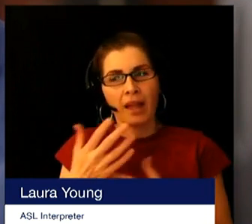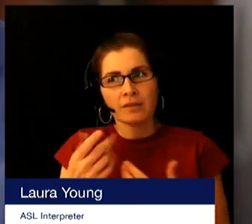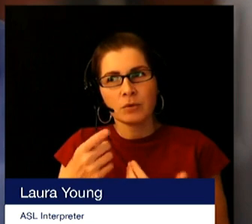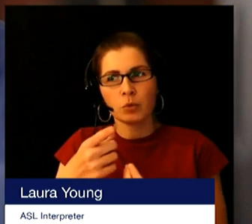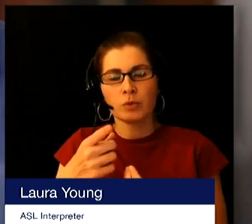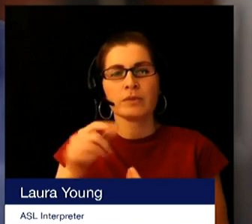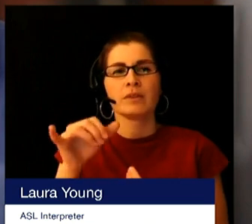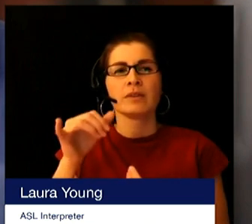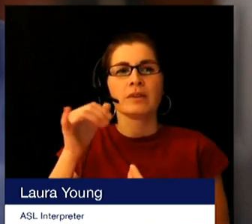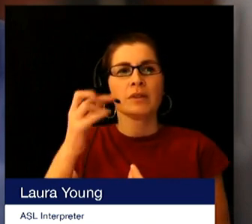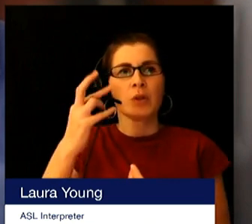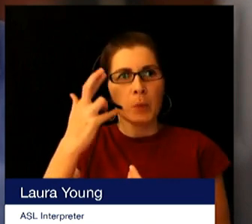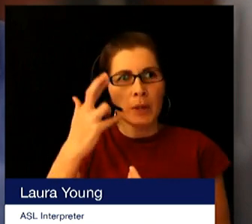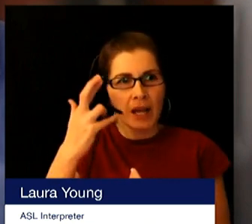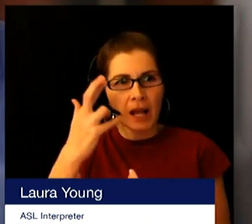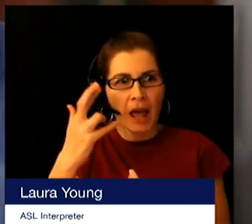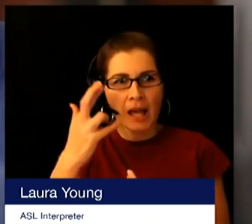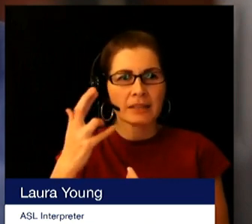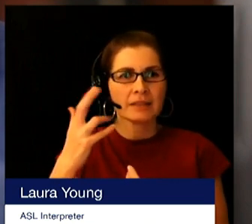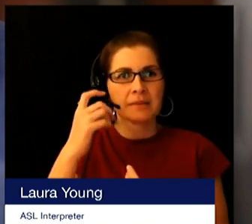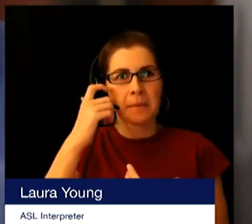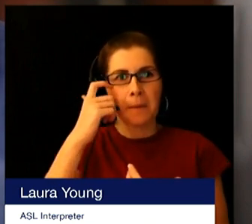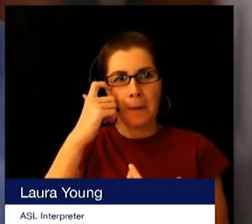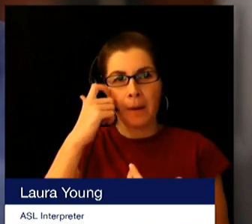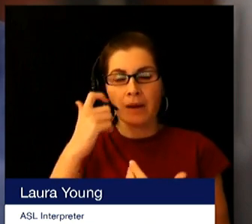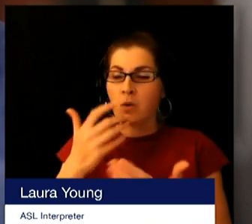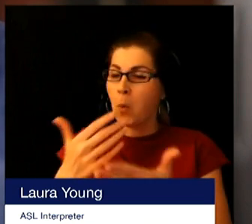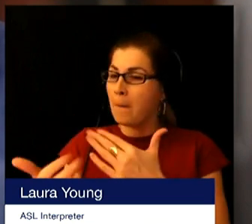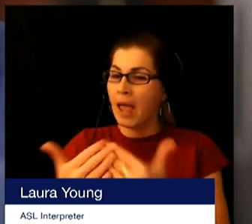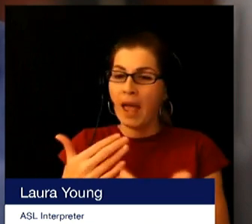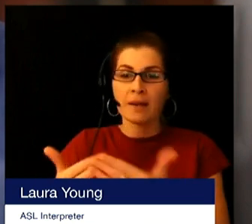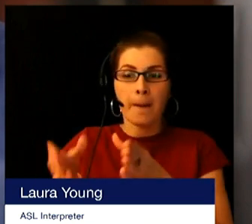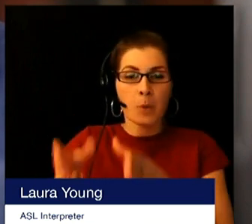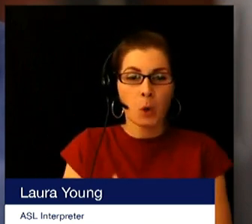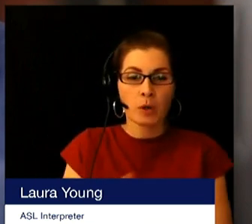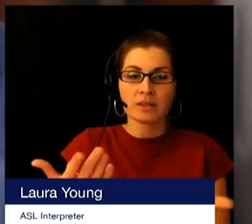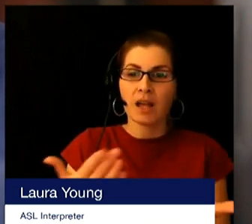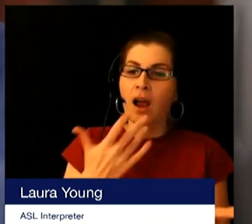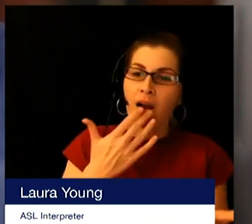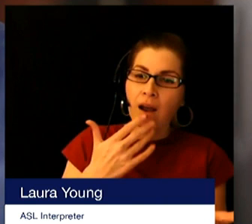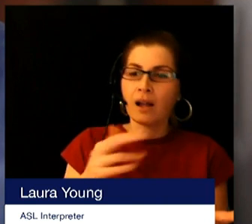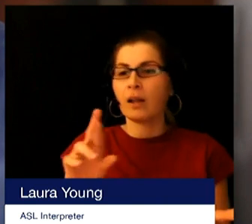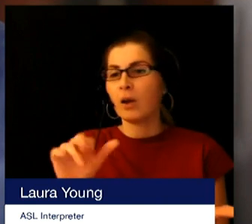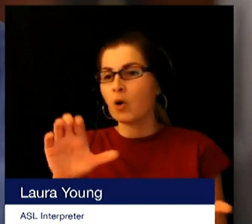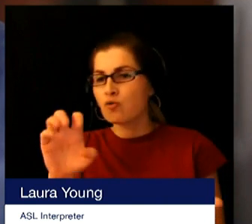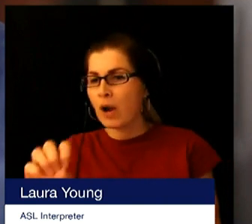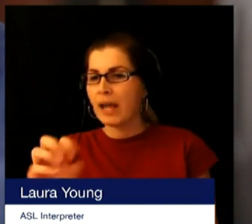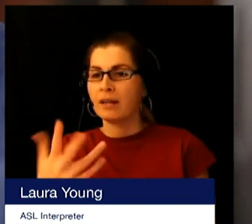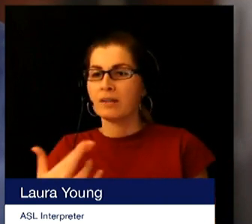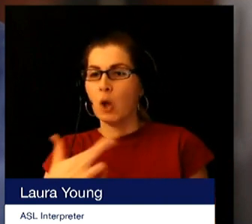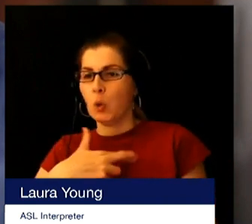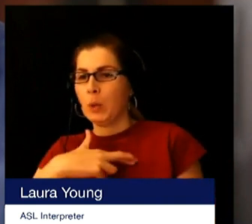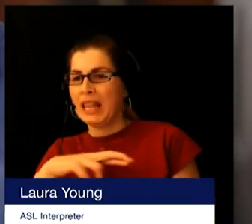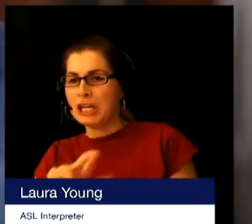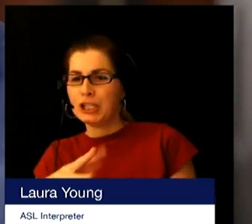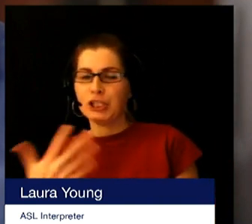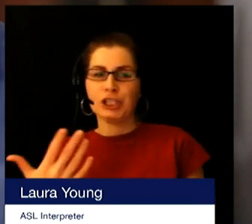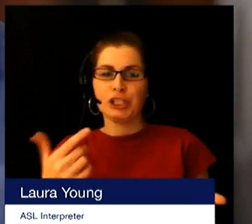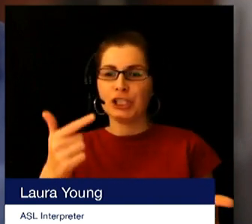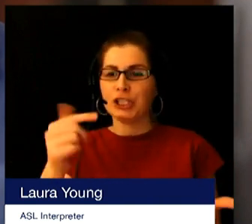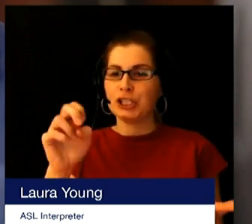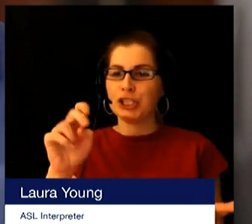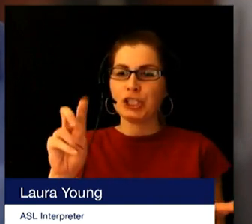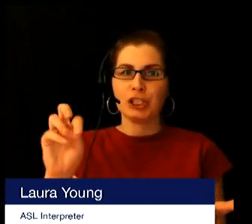redeemable, regardless of their color, race, religion, gender, that everybody deserves a second